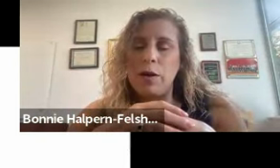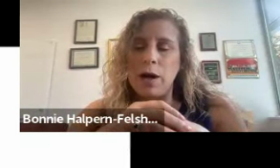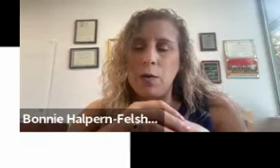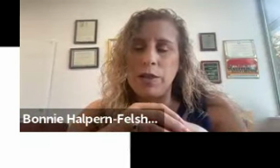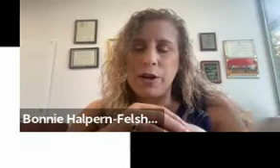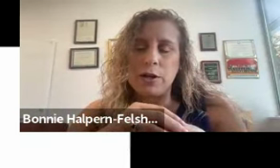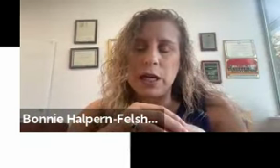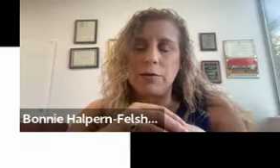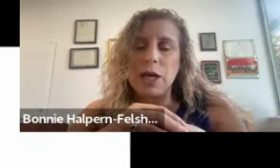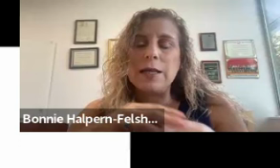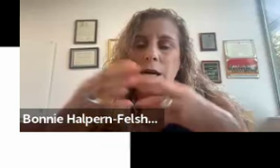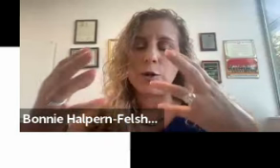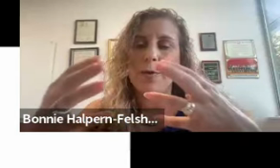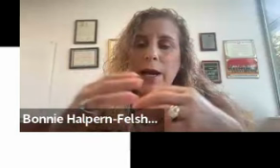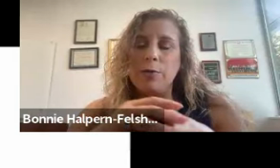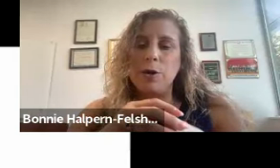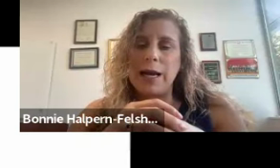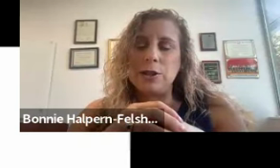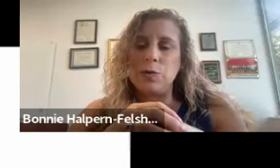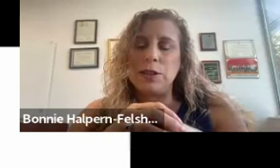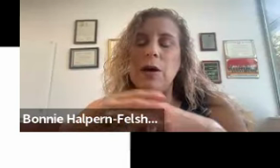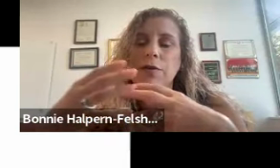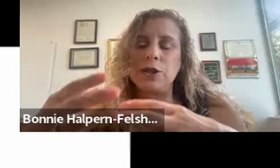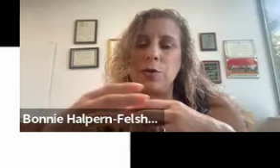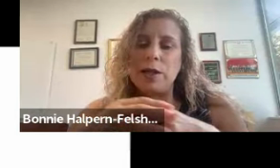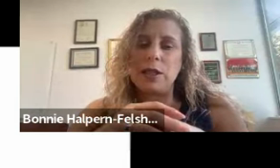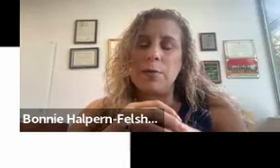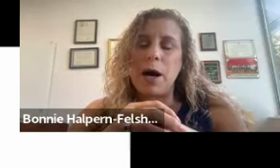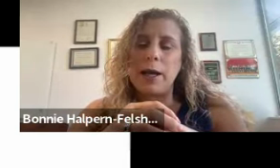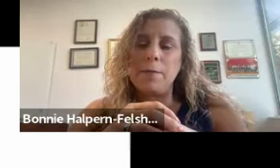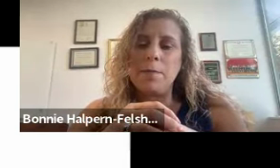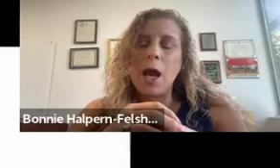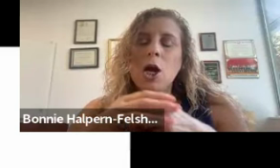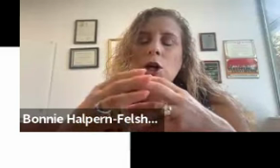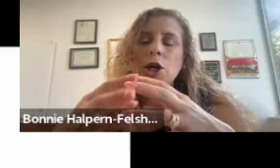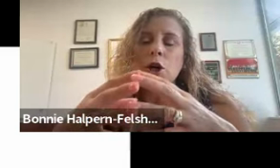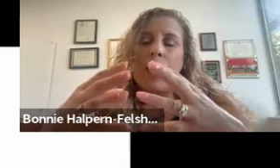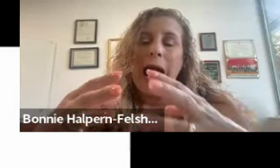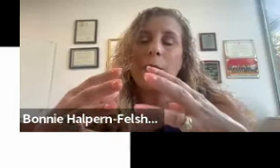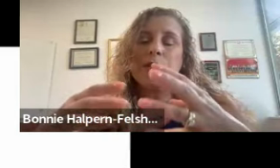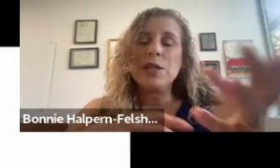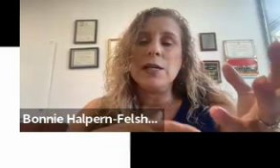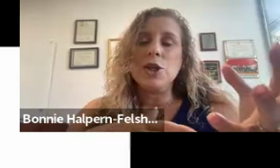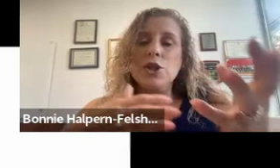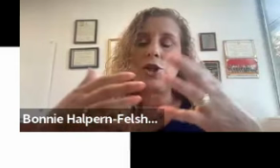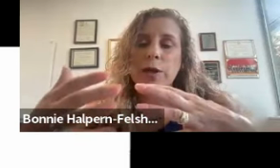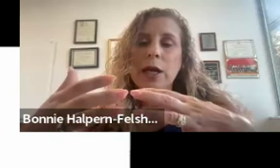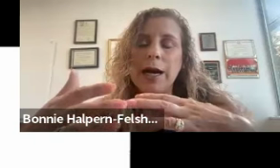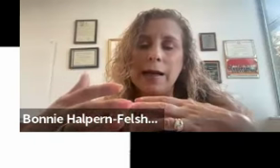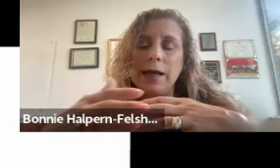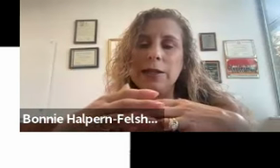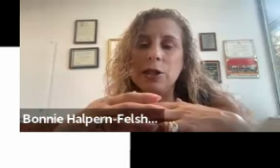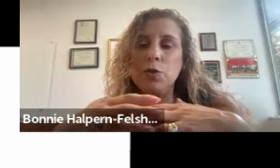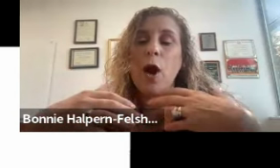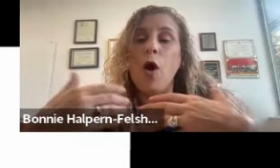communicate within ourselves. It's how your brain communicates to itself and to the rest of the body. What happens is during